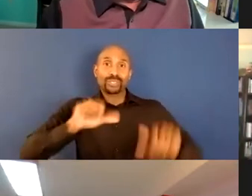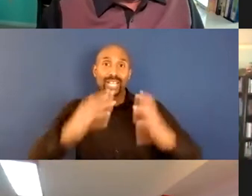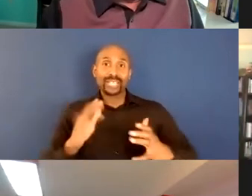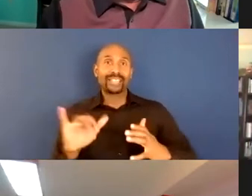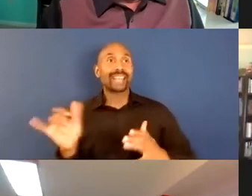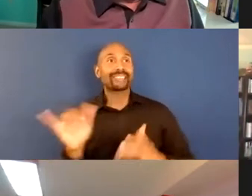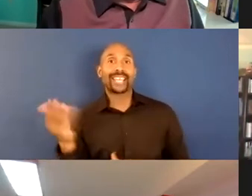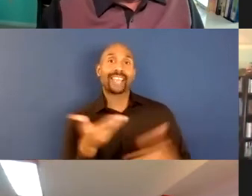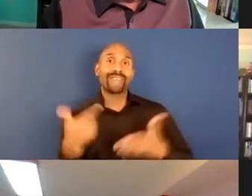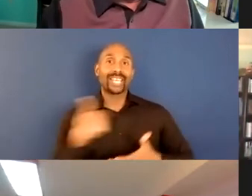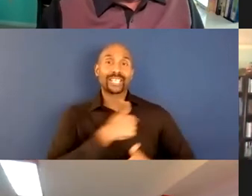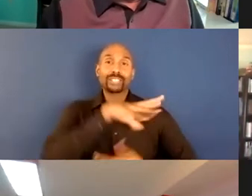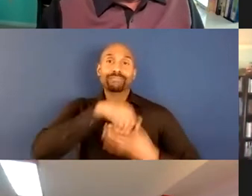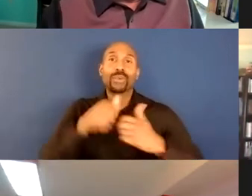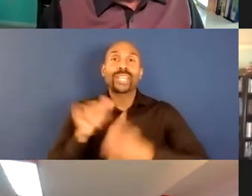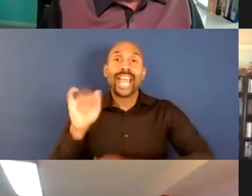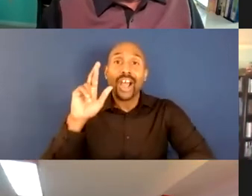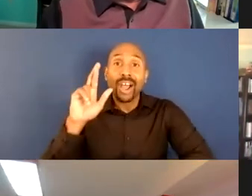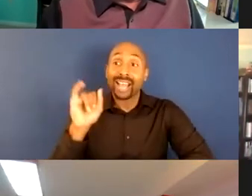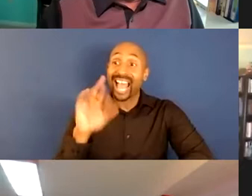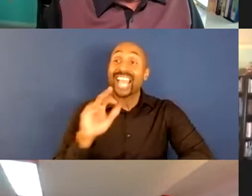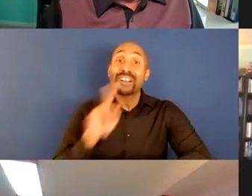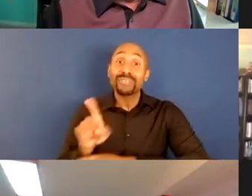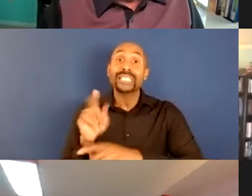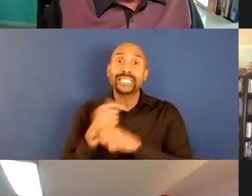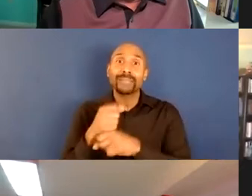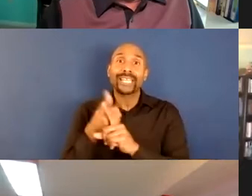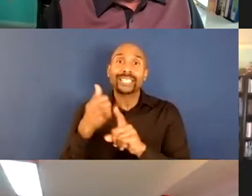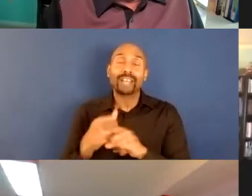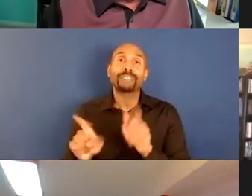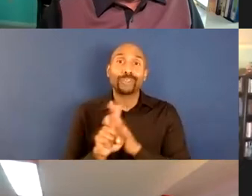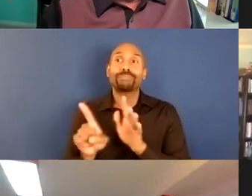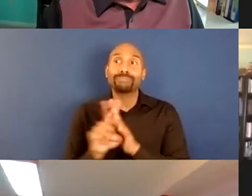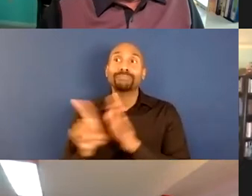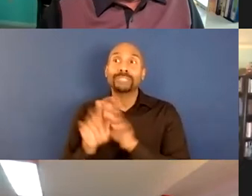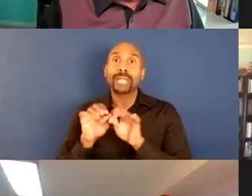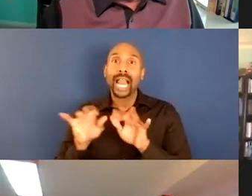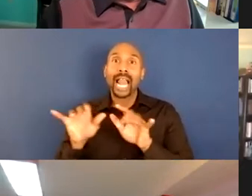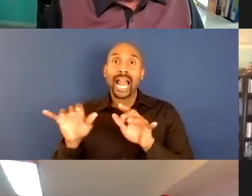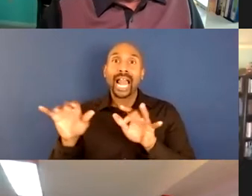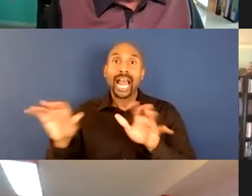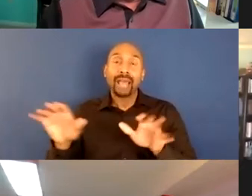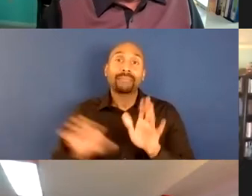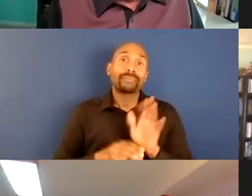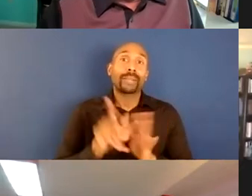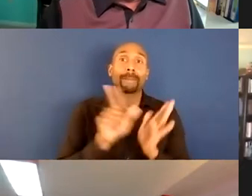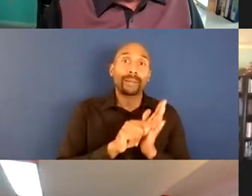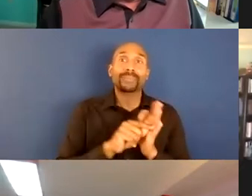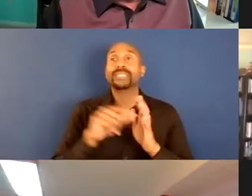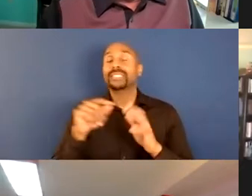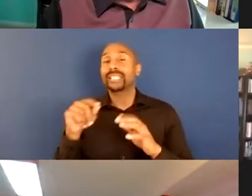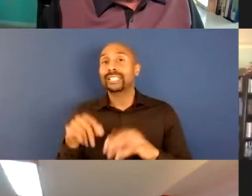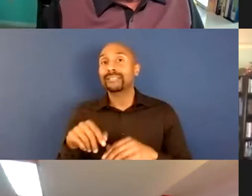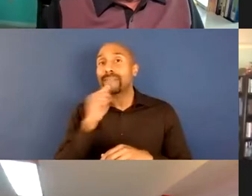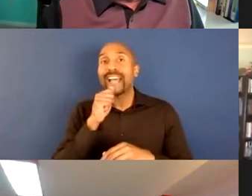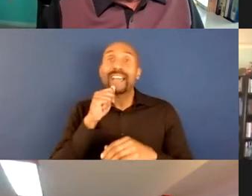power reproduces itself and has all these ripple effects from into the development industry, public and private sectors, wherever our students go out and get employed.